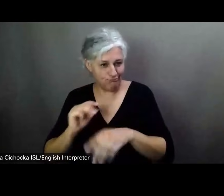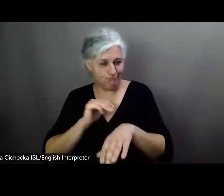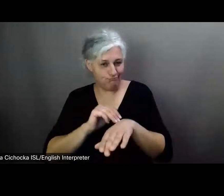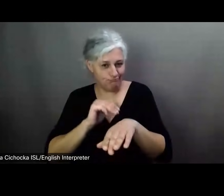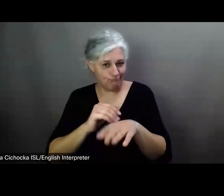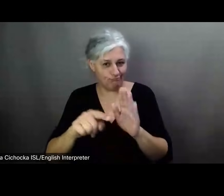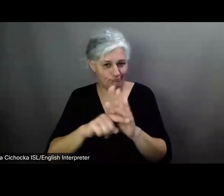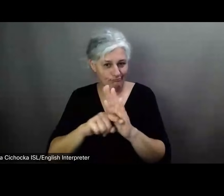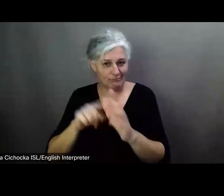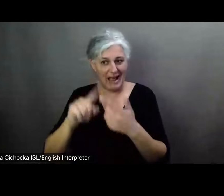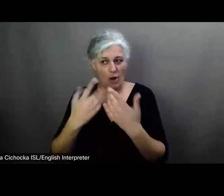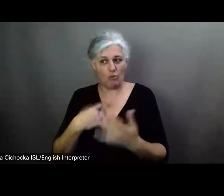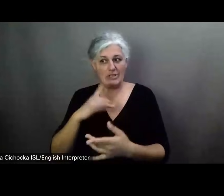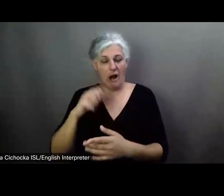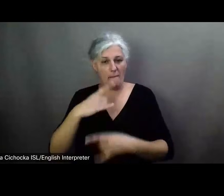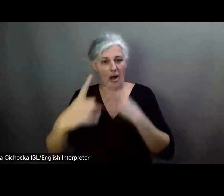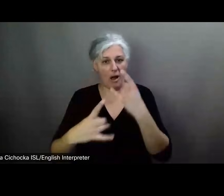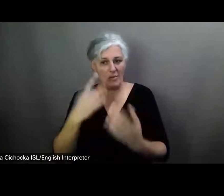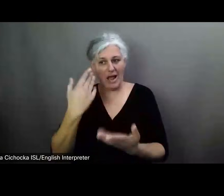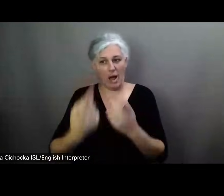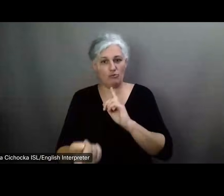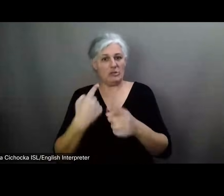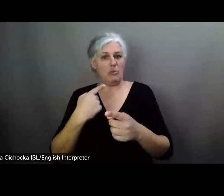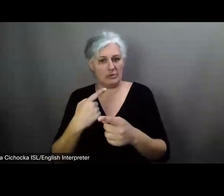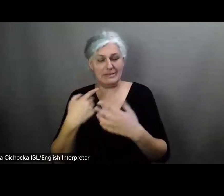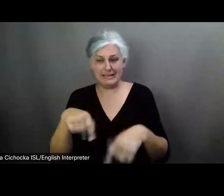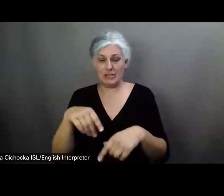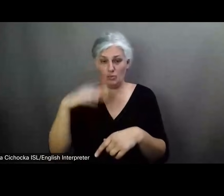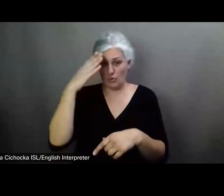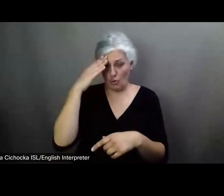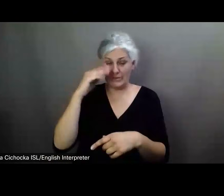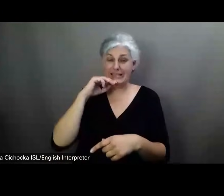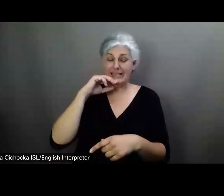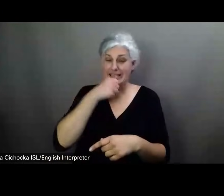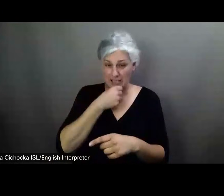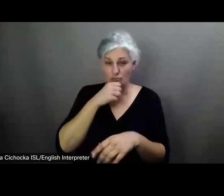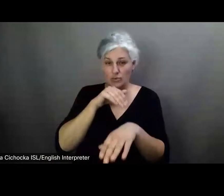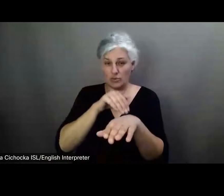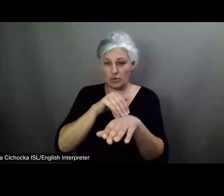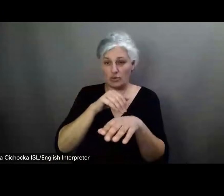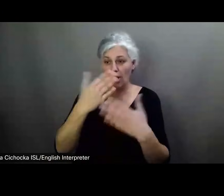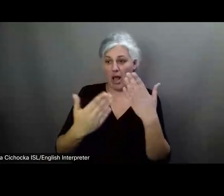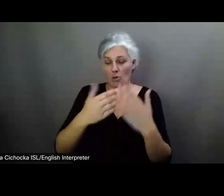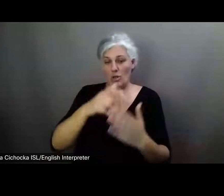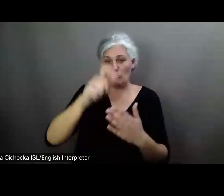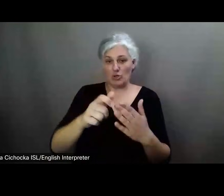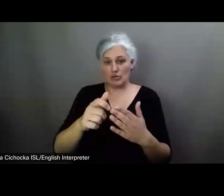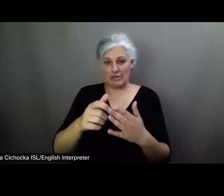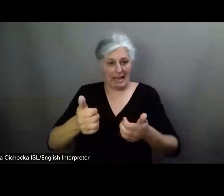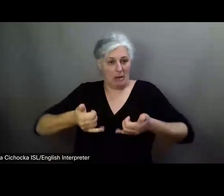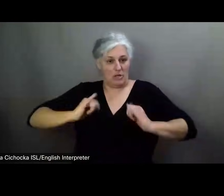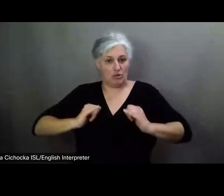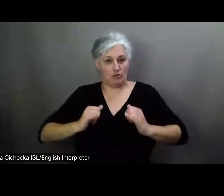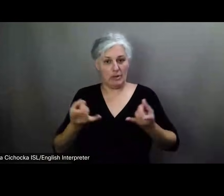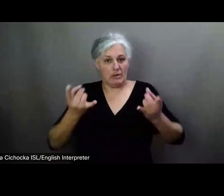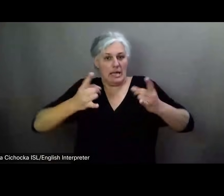when harm happens has a profound influence on the ability of everyone to recover and resolve. When we respond with